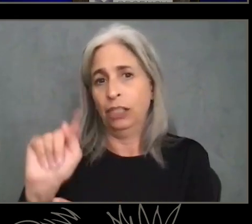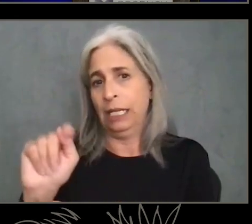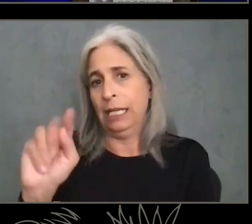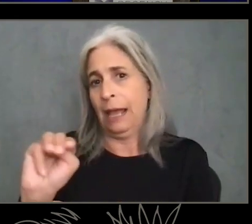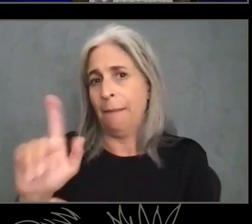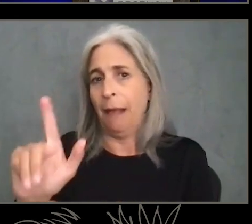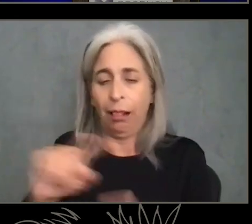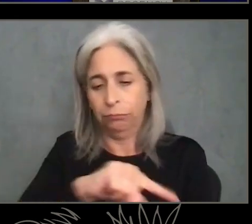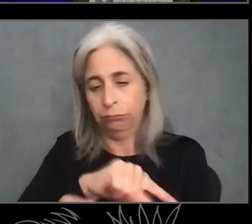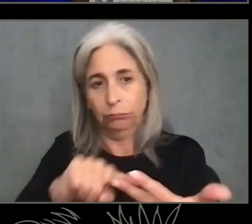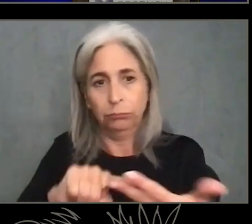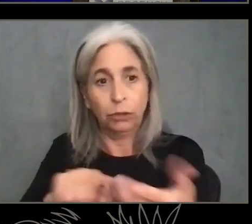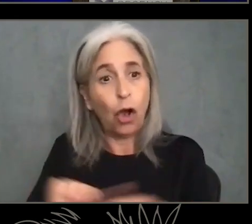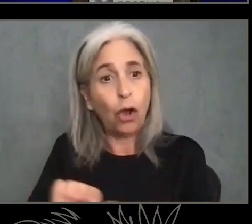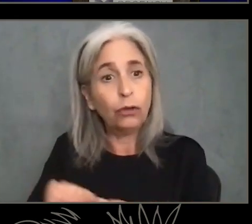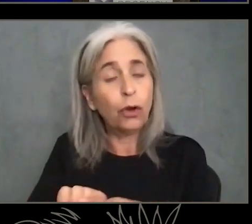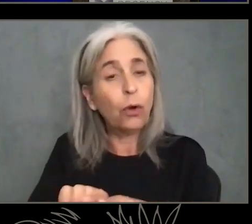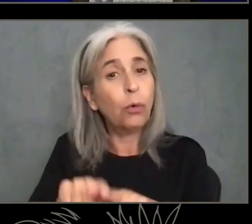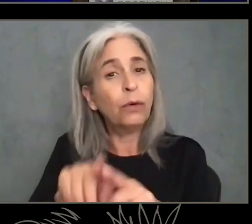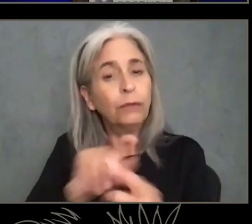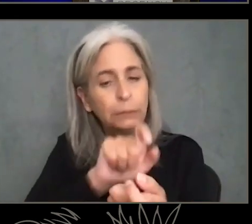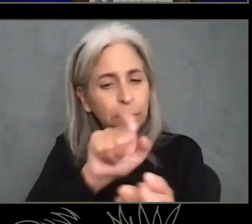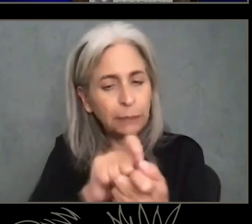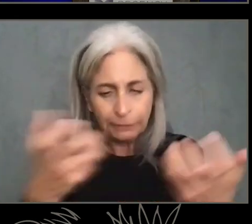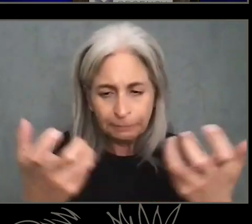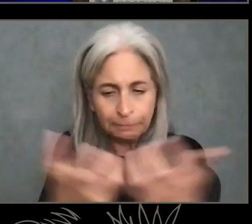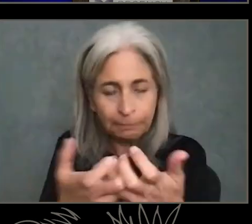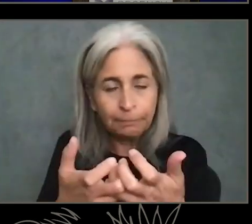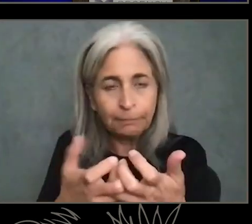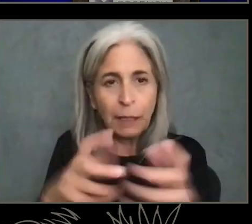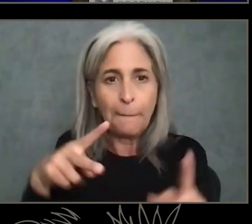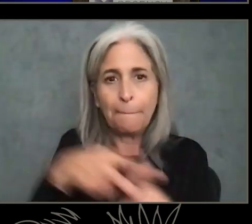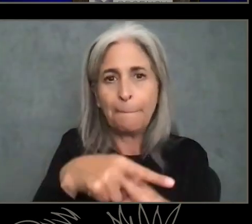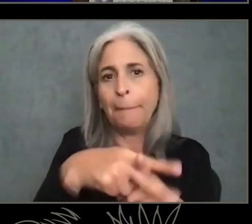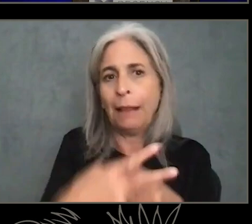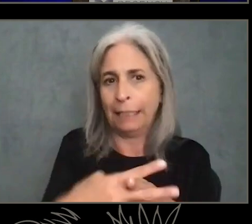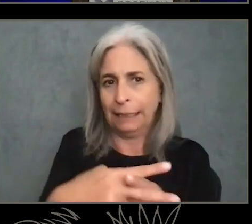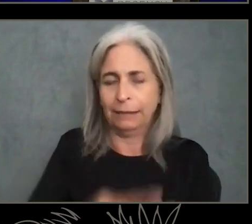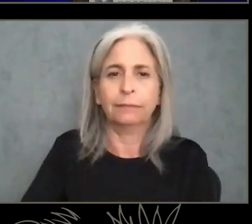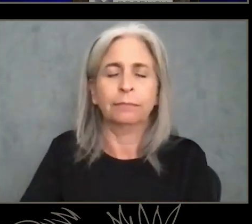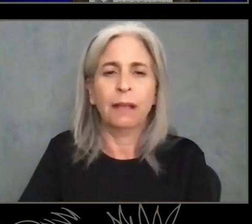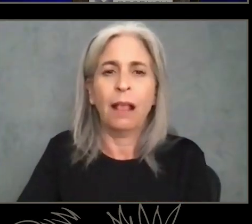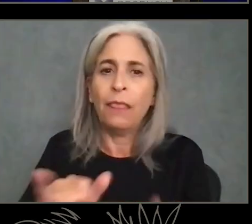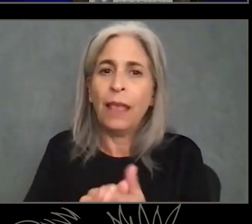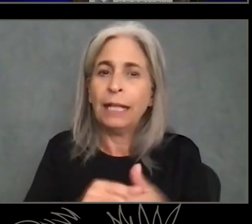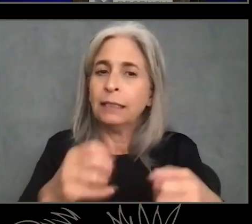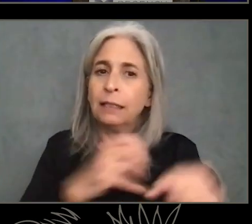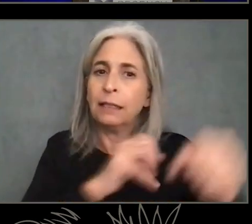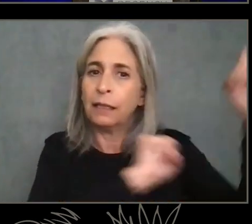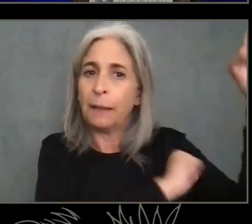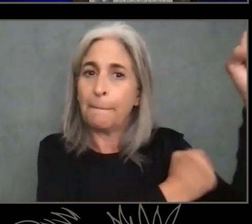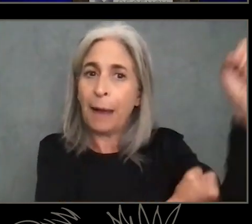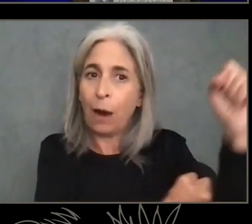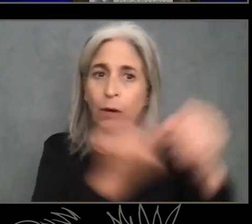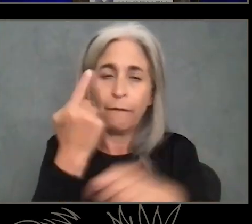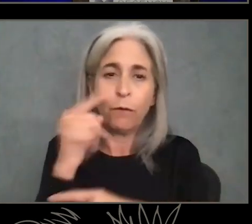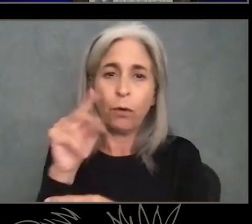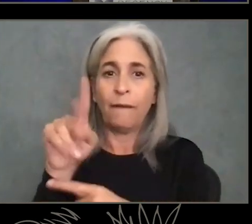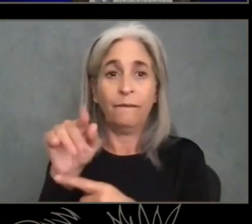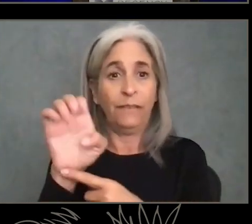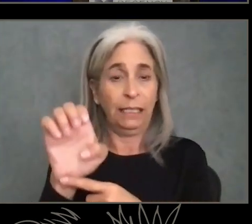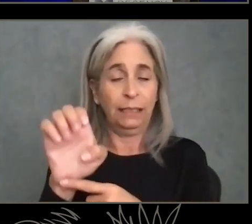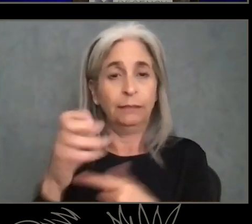there's also room for custom plugins. And this is where a lot of the power of Vite comes into